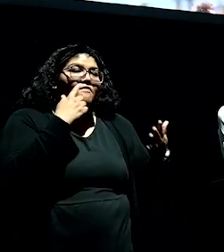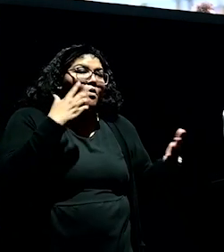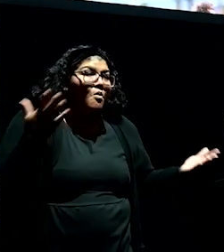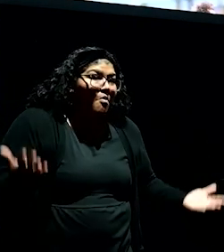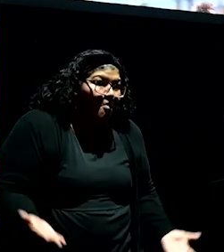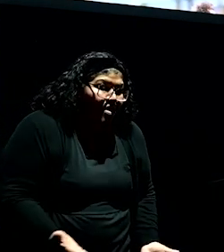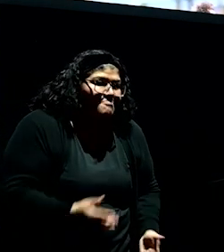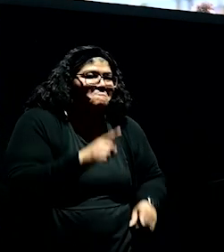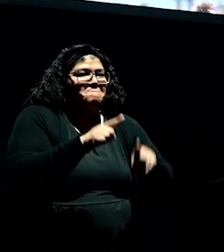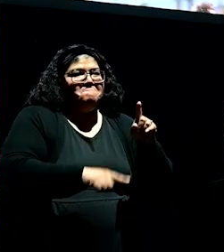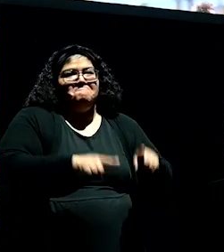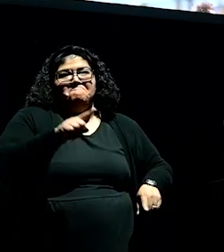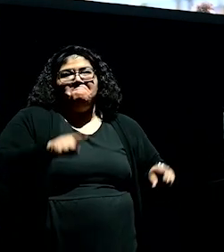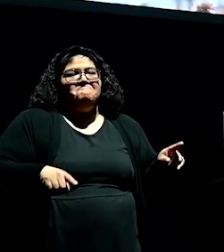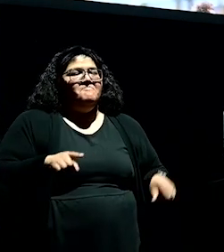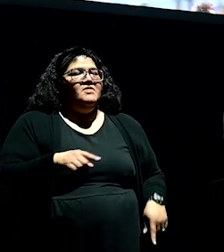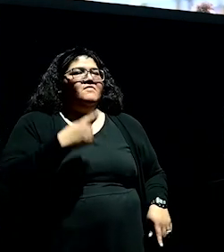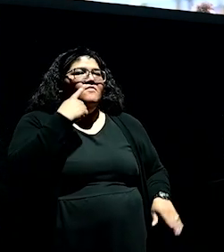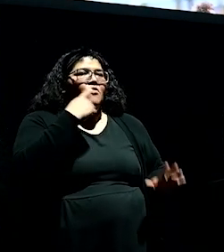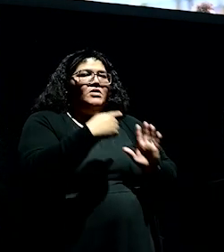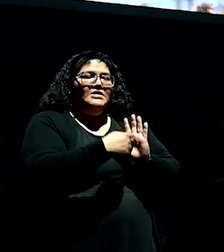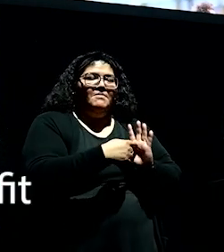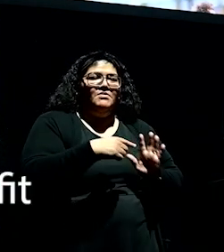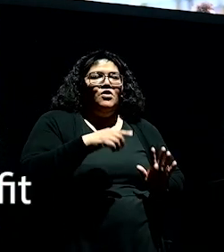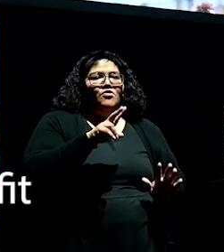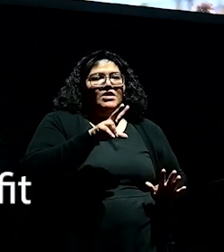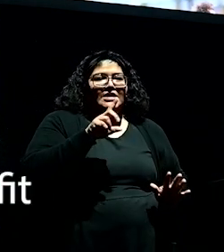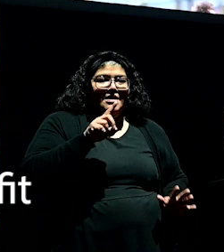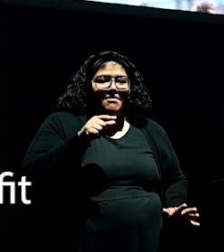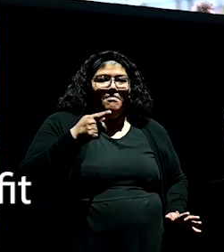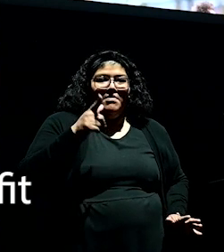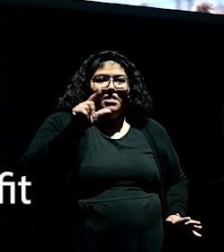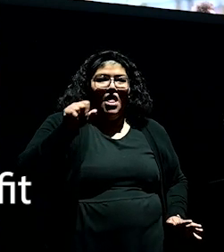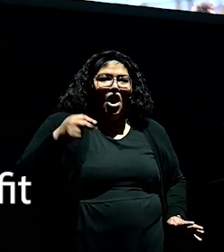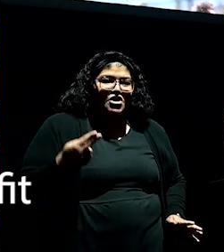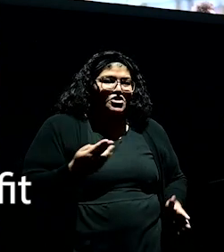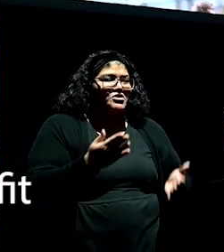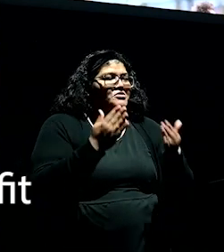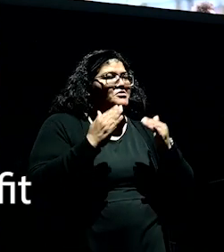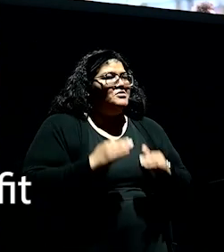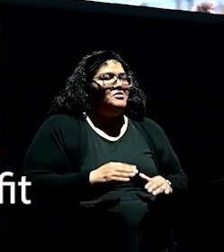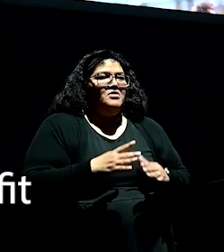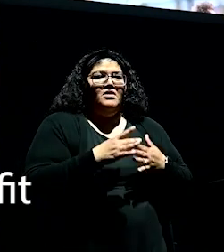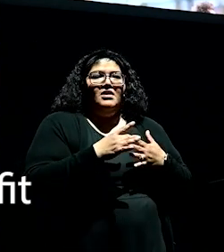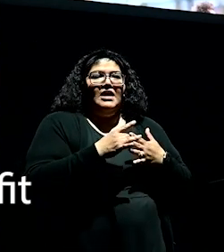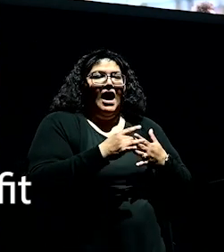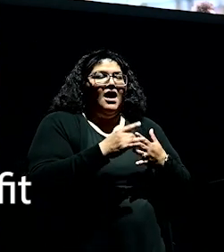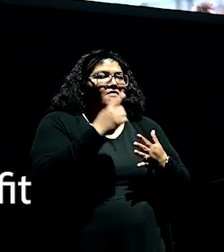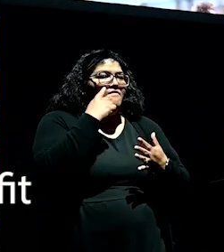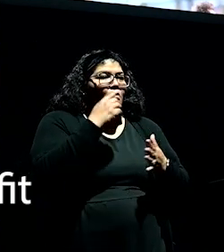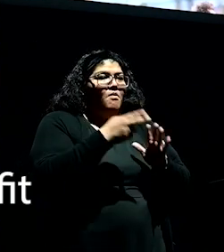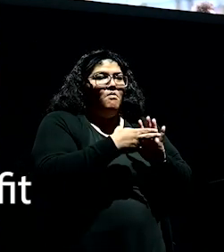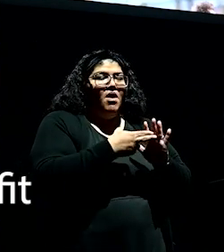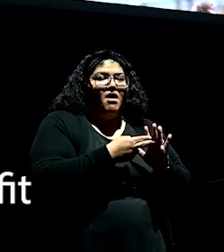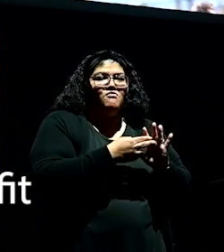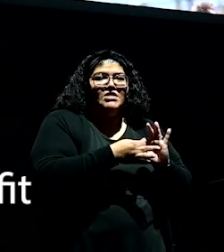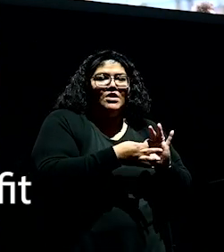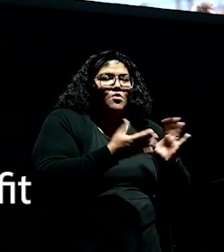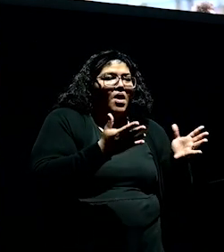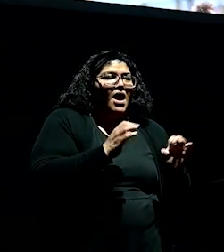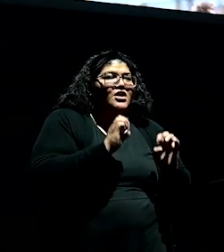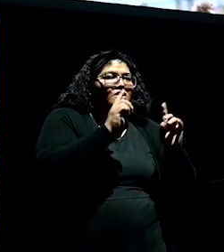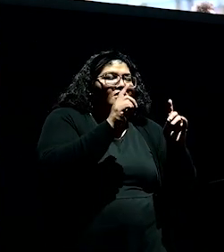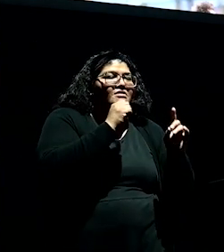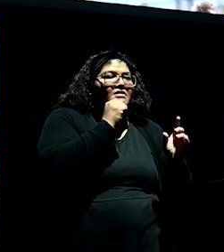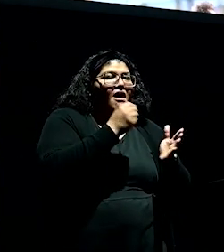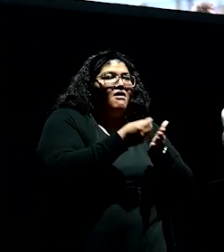plush in different materials. There was brand guides for the educational